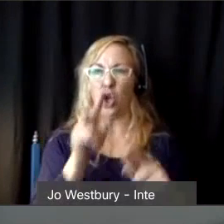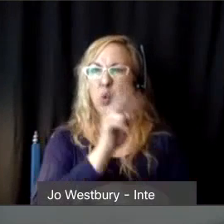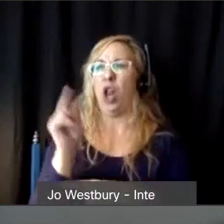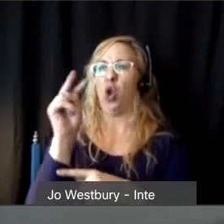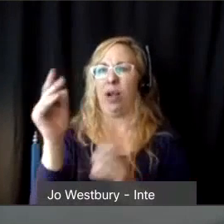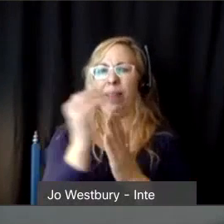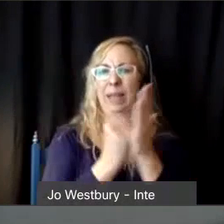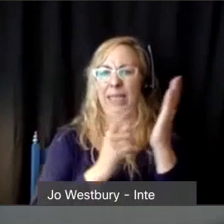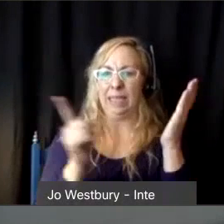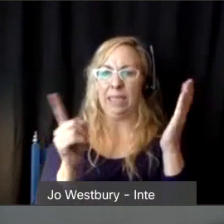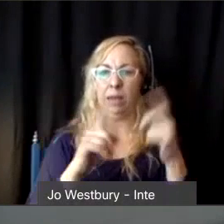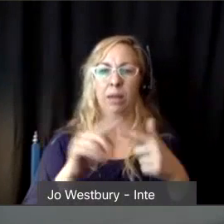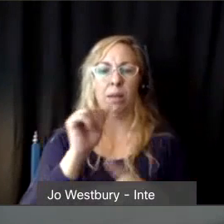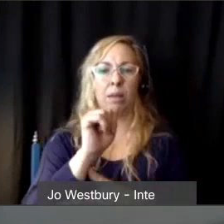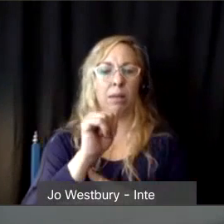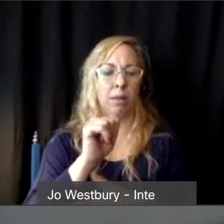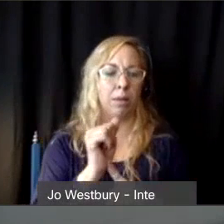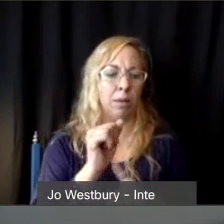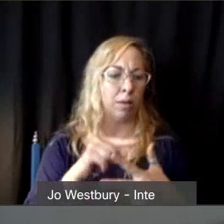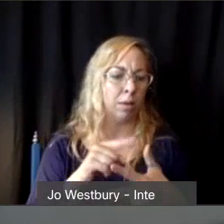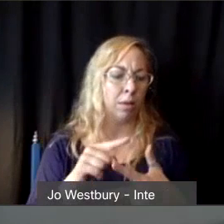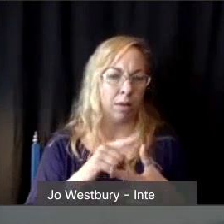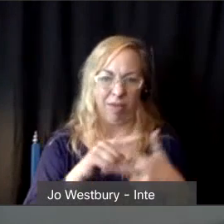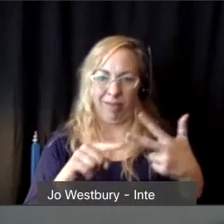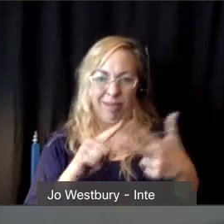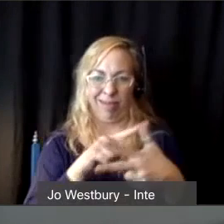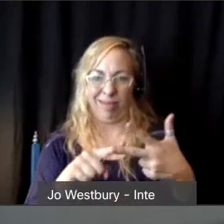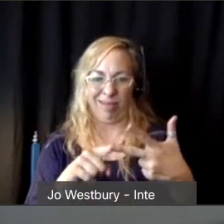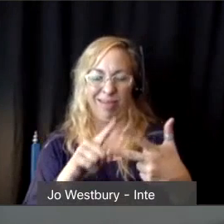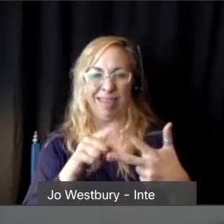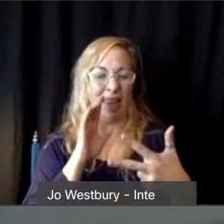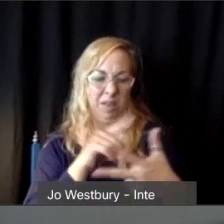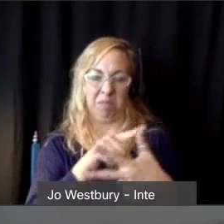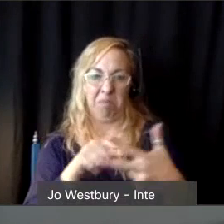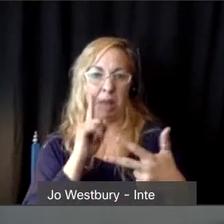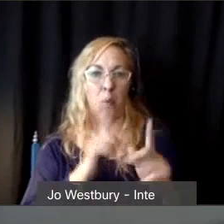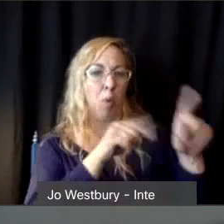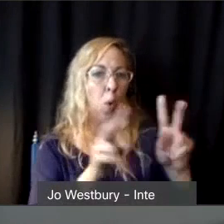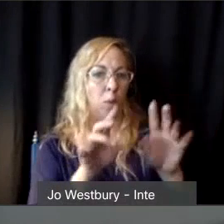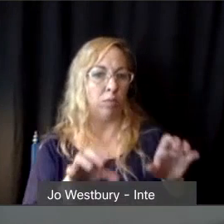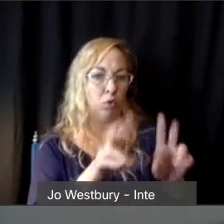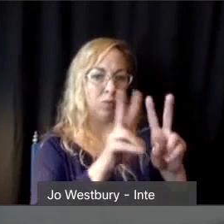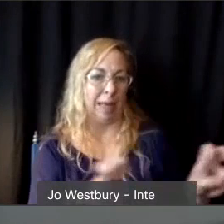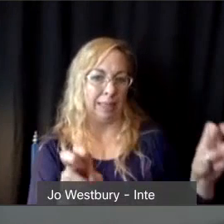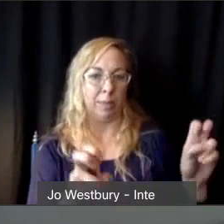service is authorized, the provider, one of those 3 providers would provide the assessment.